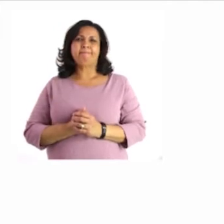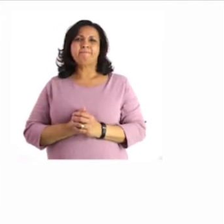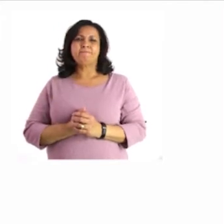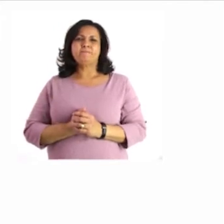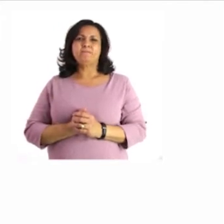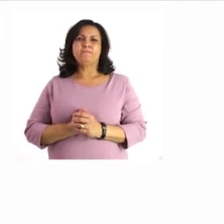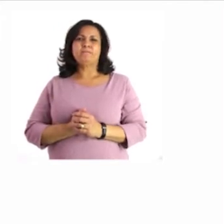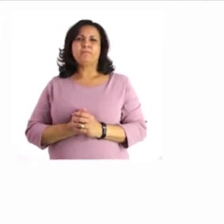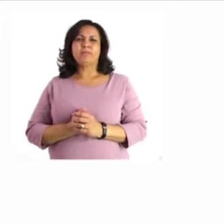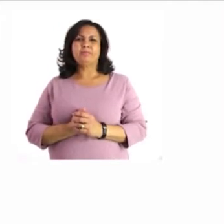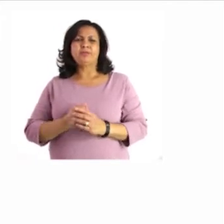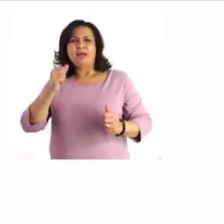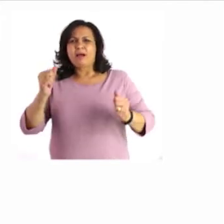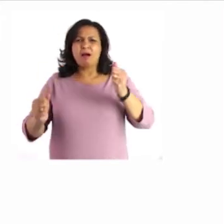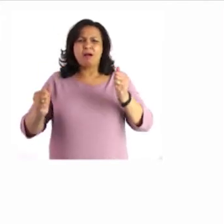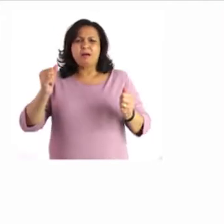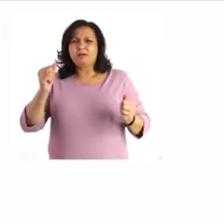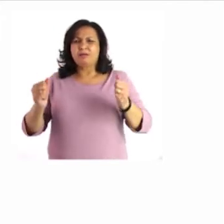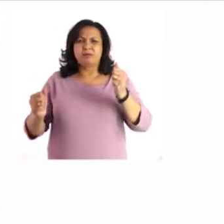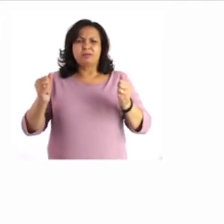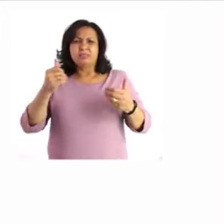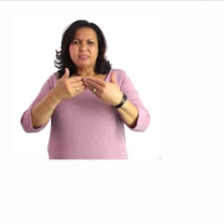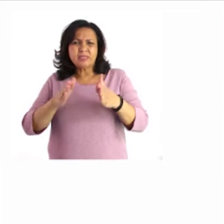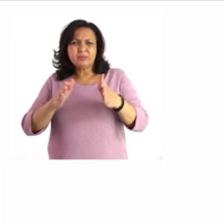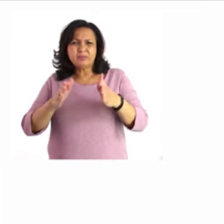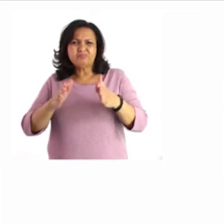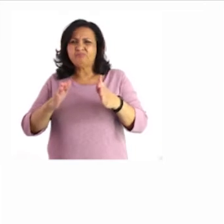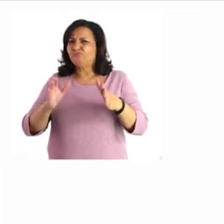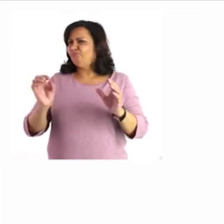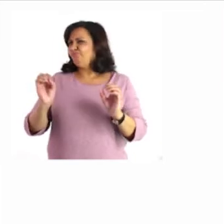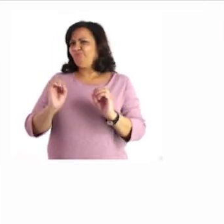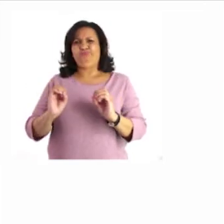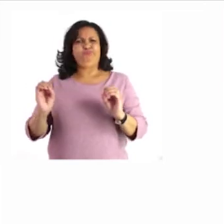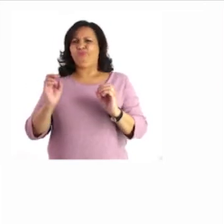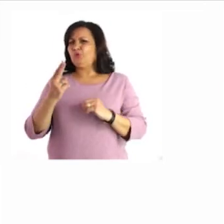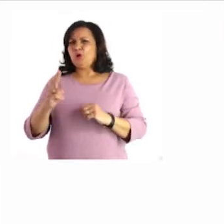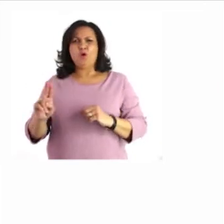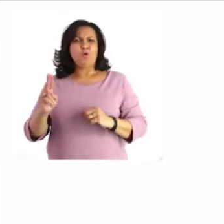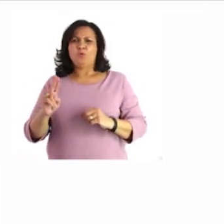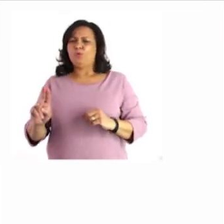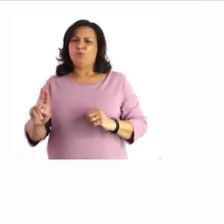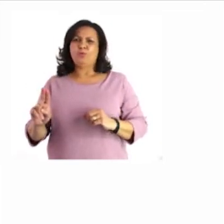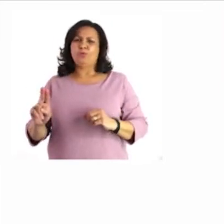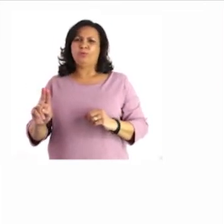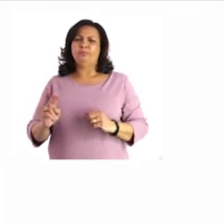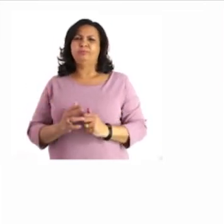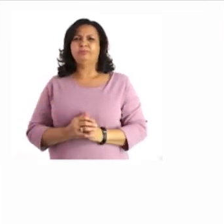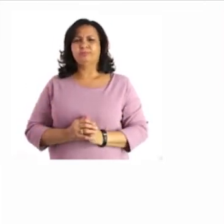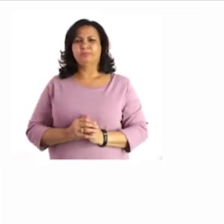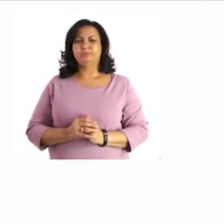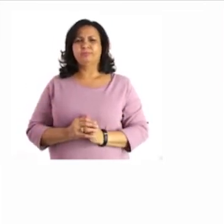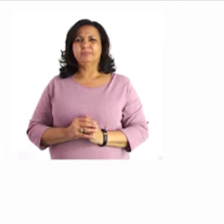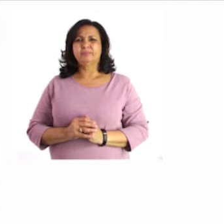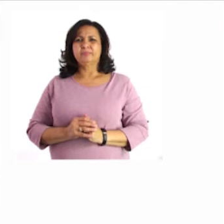T. Car. Does car start with it? No. If they said toy, we could